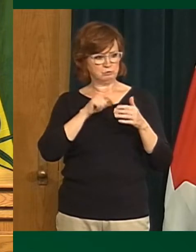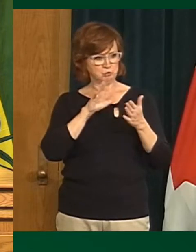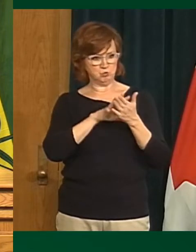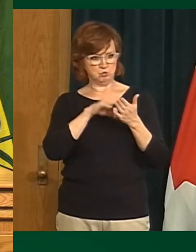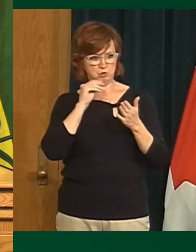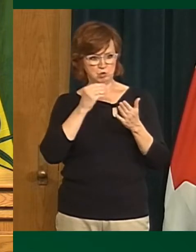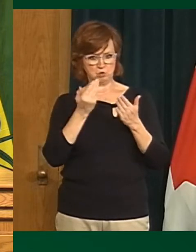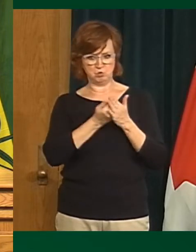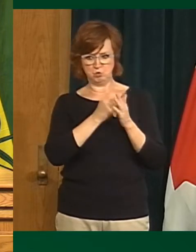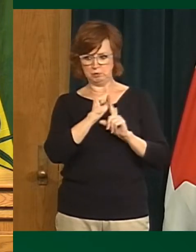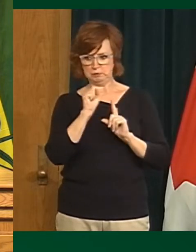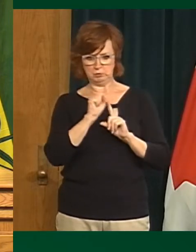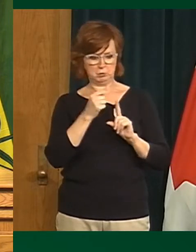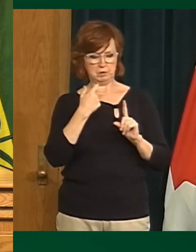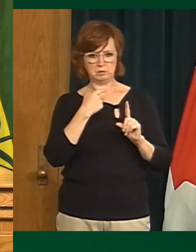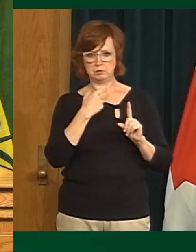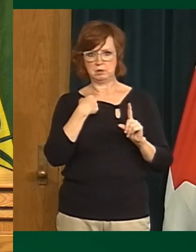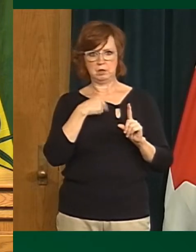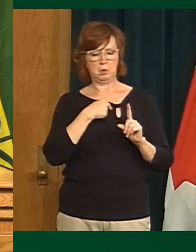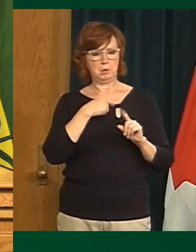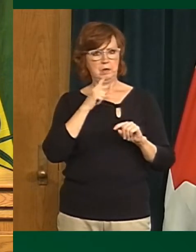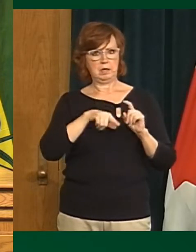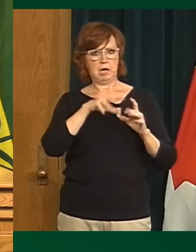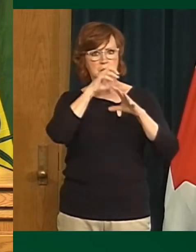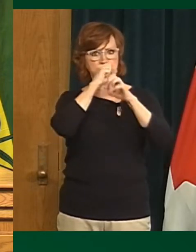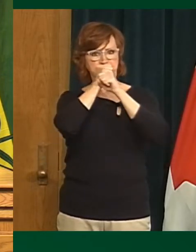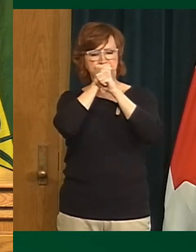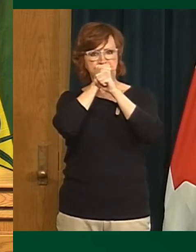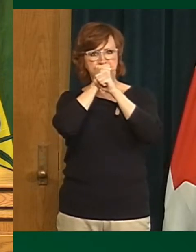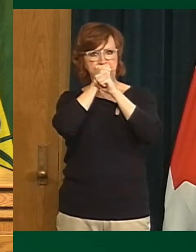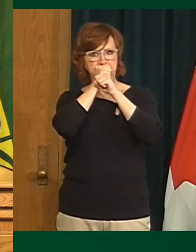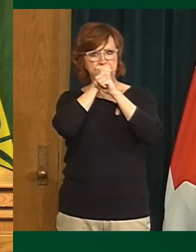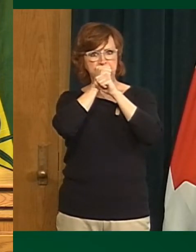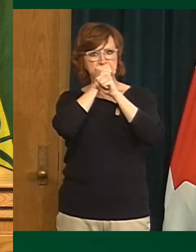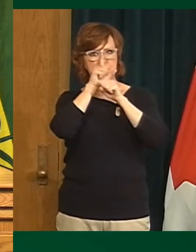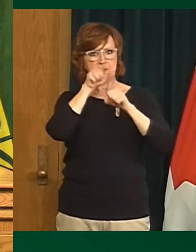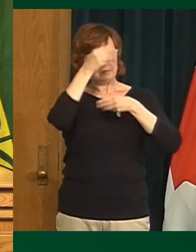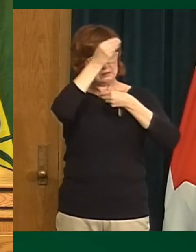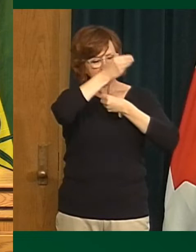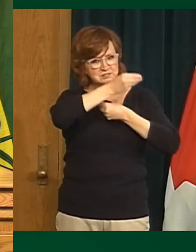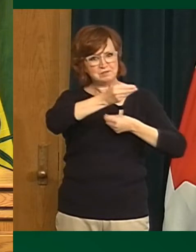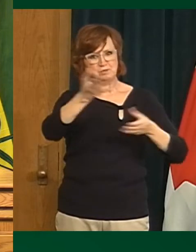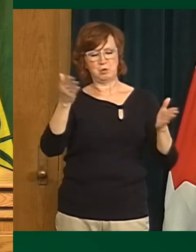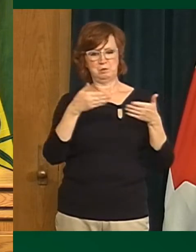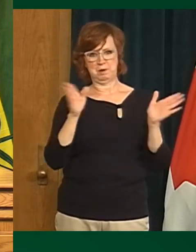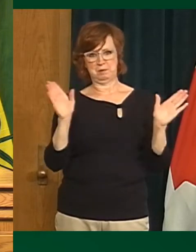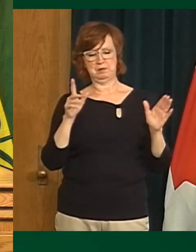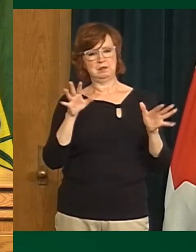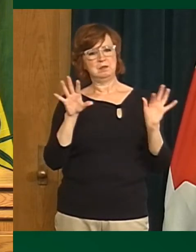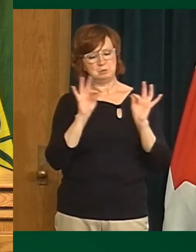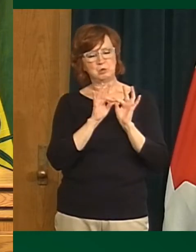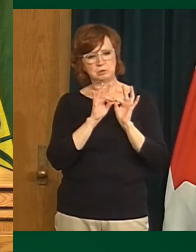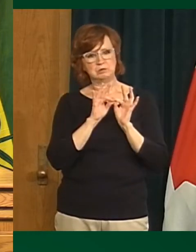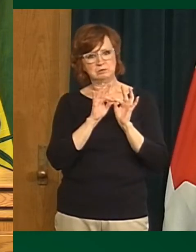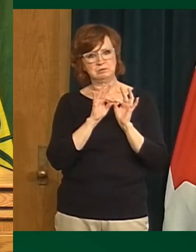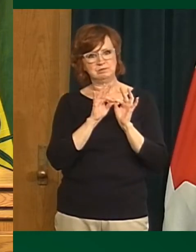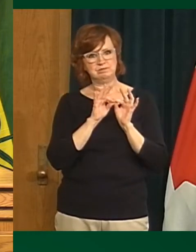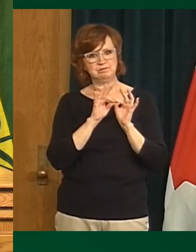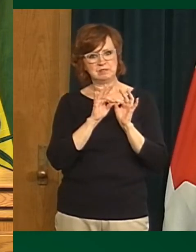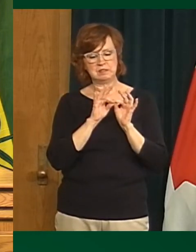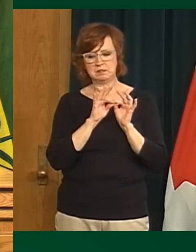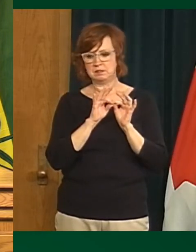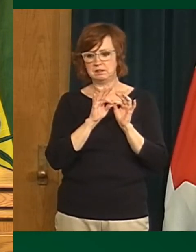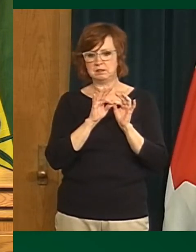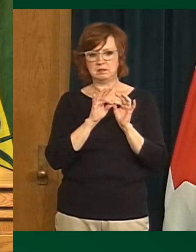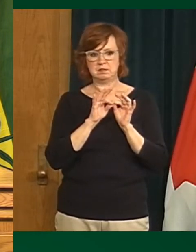public, that, listen, we have seen transmission happening in these settings, and this is why we need to be extra careful around. For